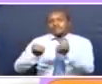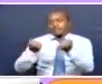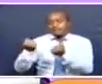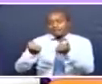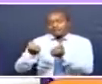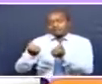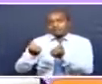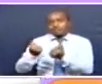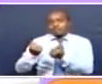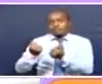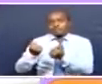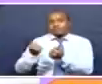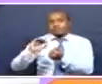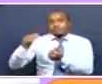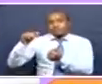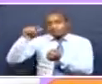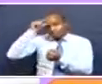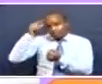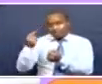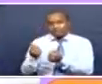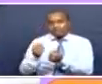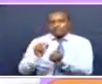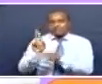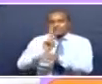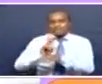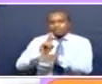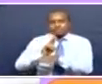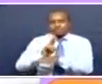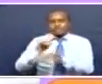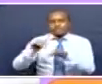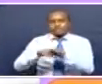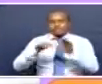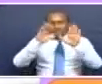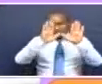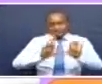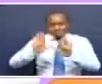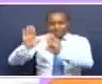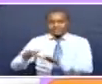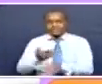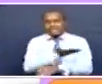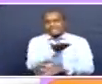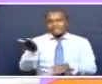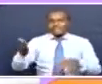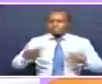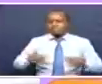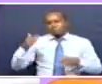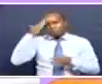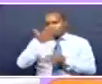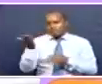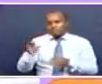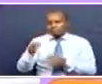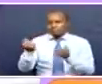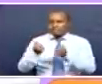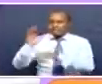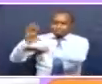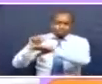just changed the number plates and used them. Of course, you can be able to identify those people who knew them. Mm. And we called for all the vehicles. And the most amazing thing